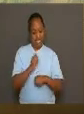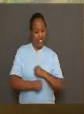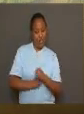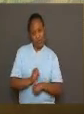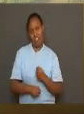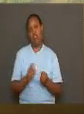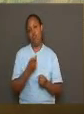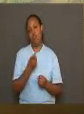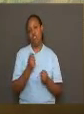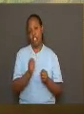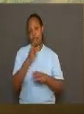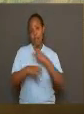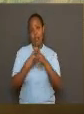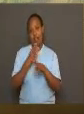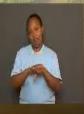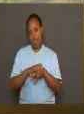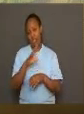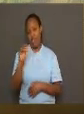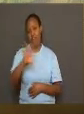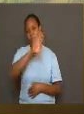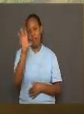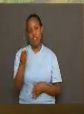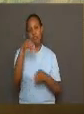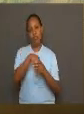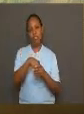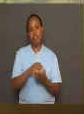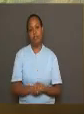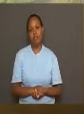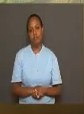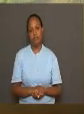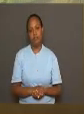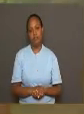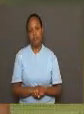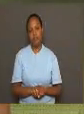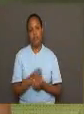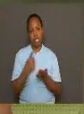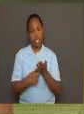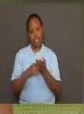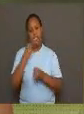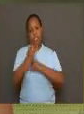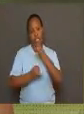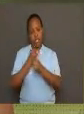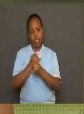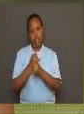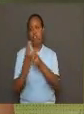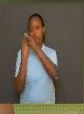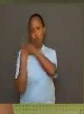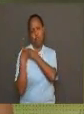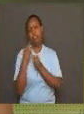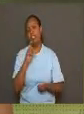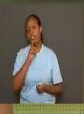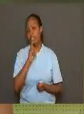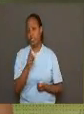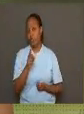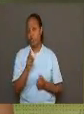caused enormous suffering in the world and in Africa. It is an